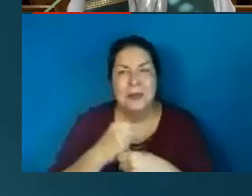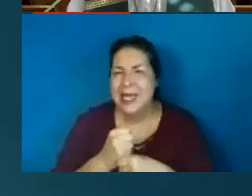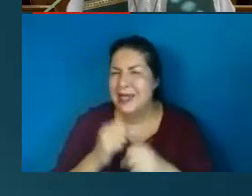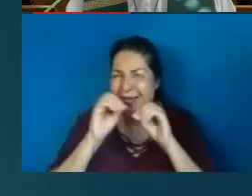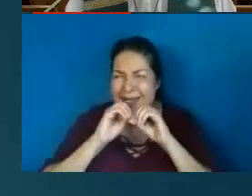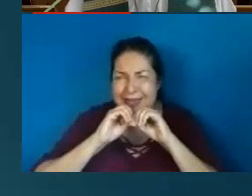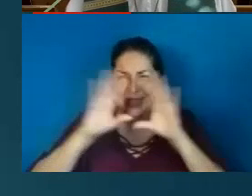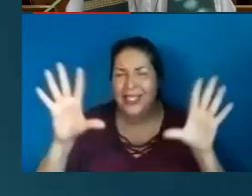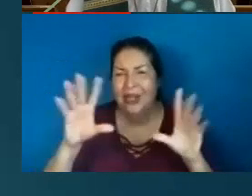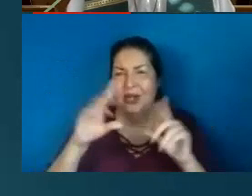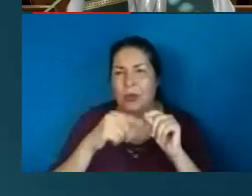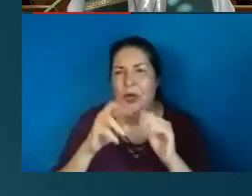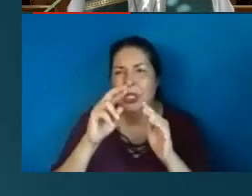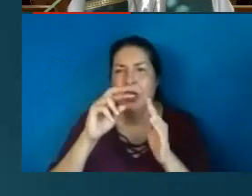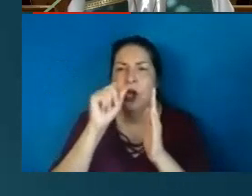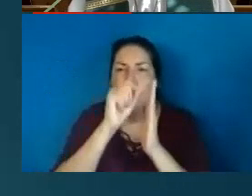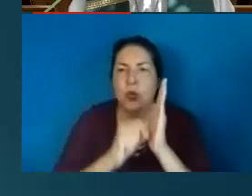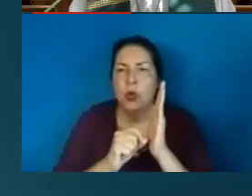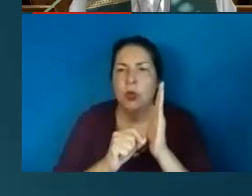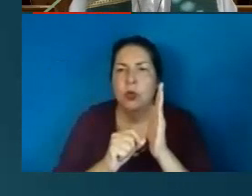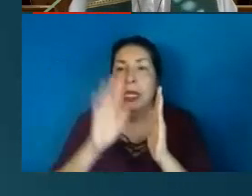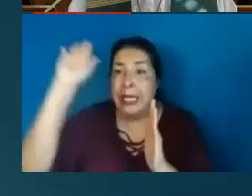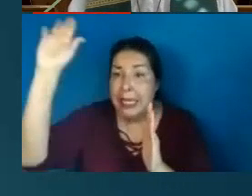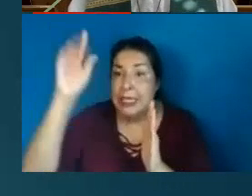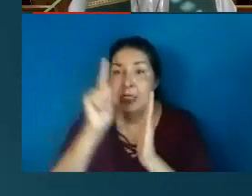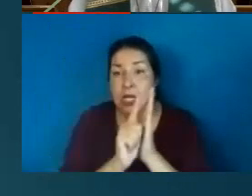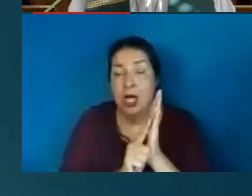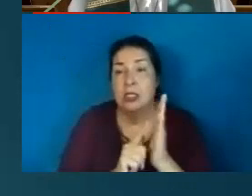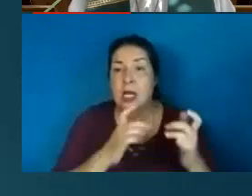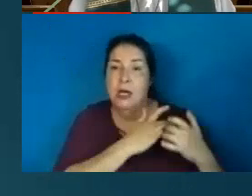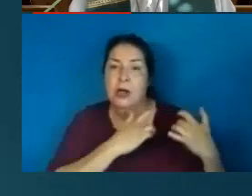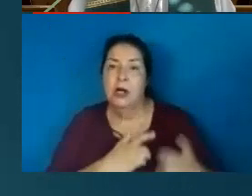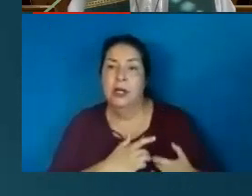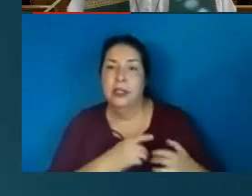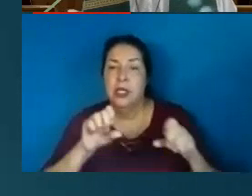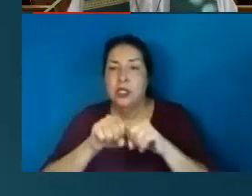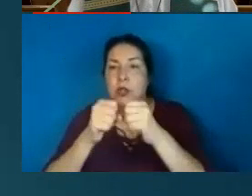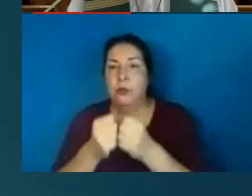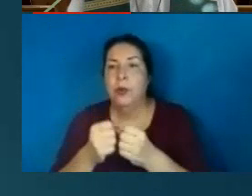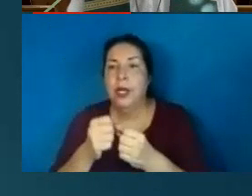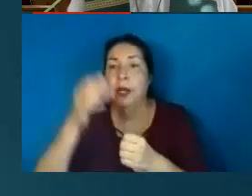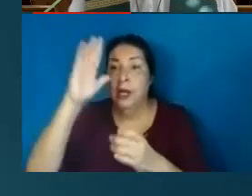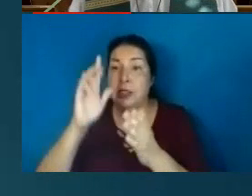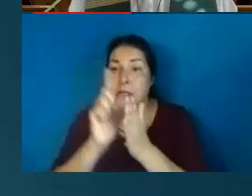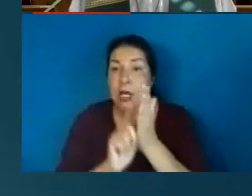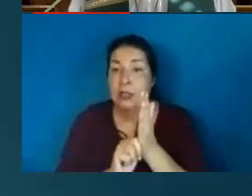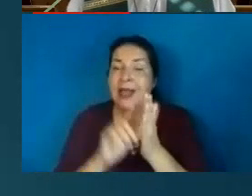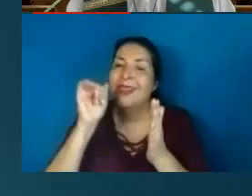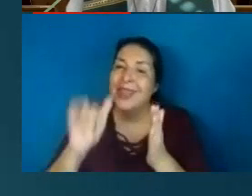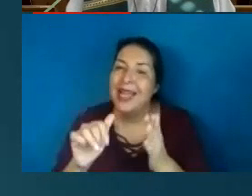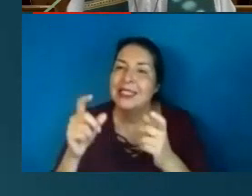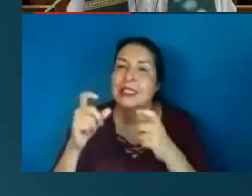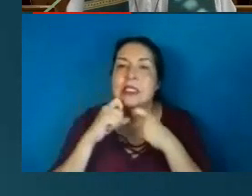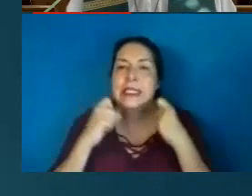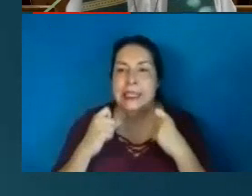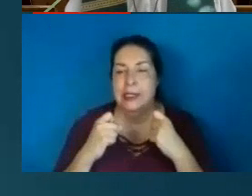when he wrote his law on our hearts. To break God's law is to sin. To sin